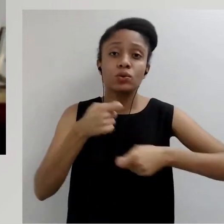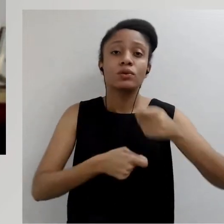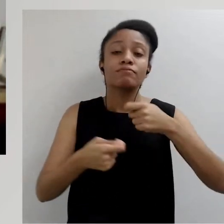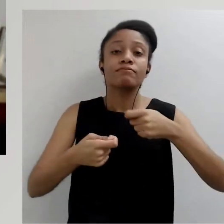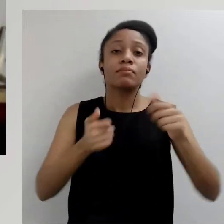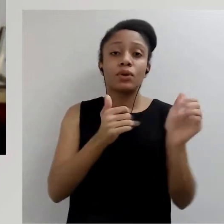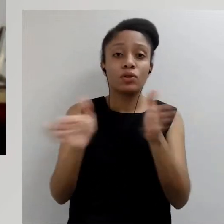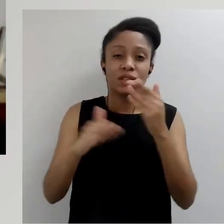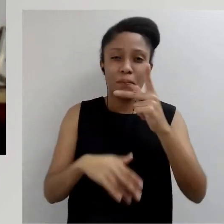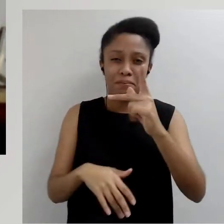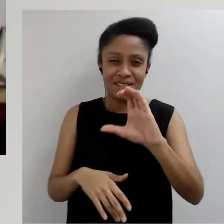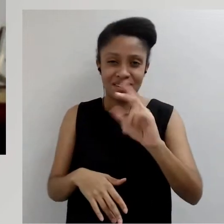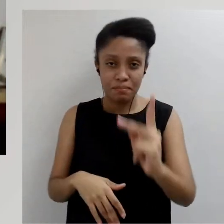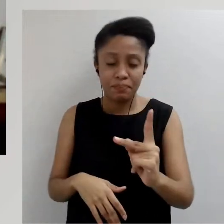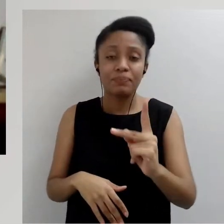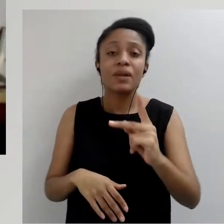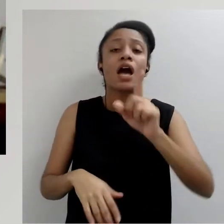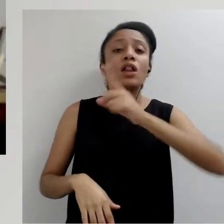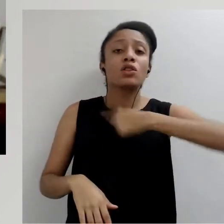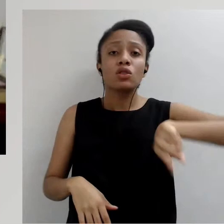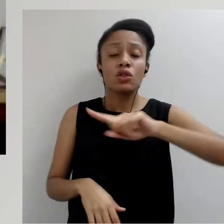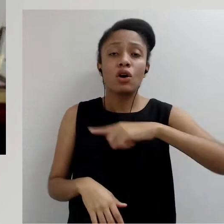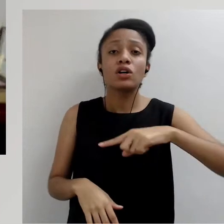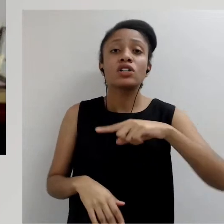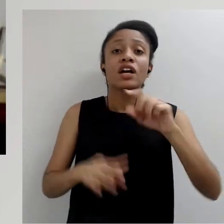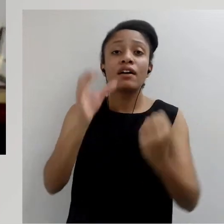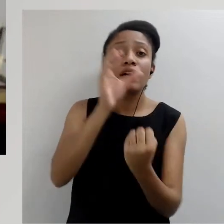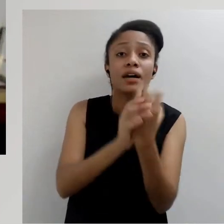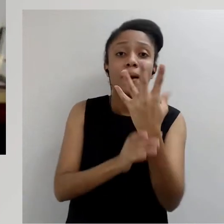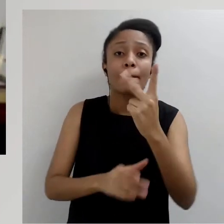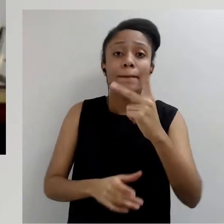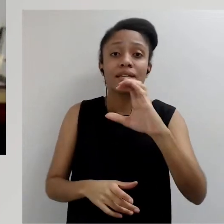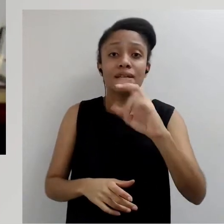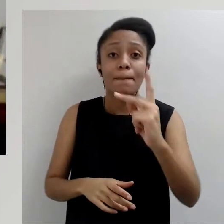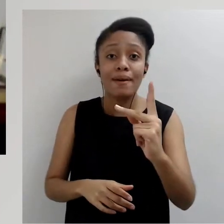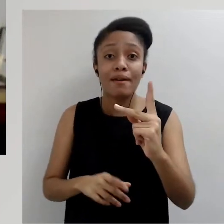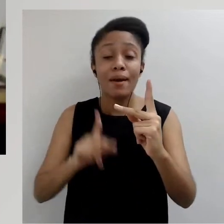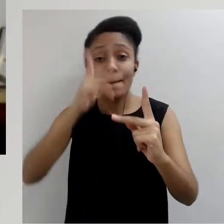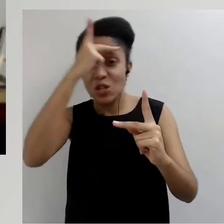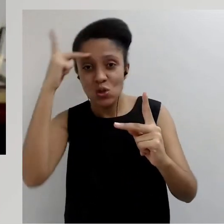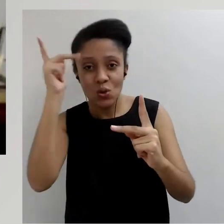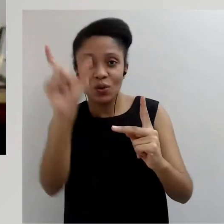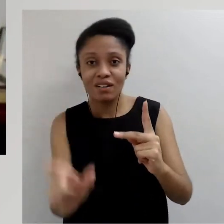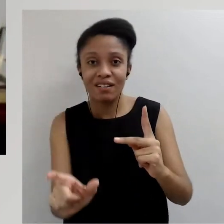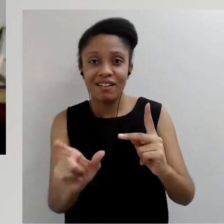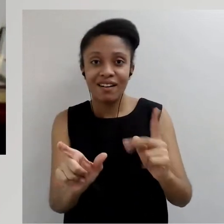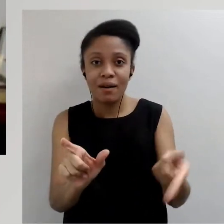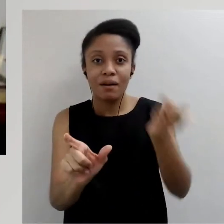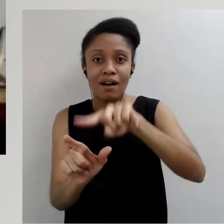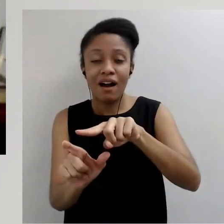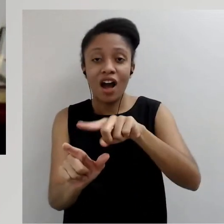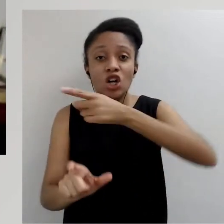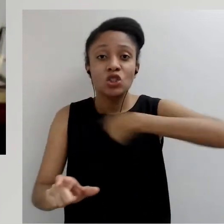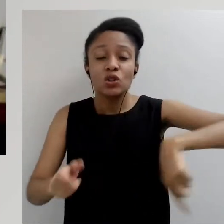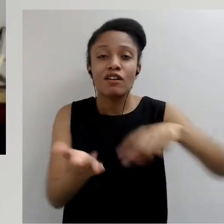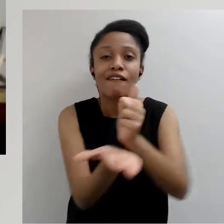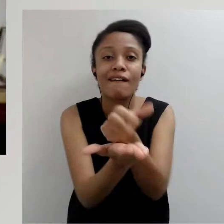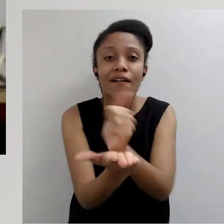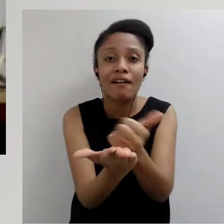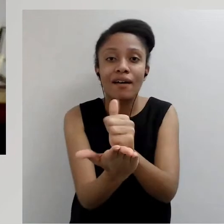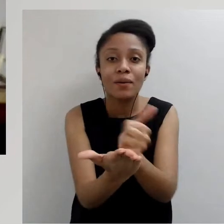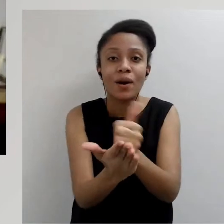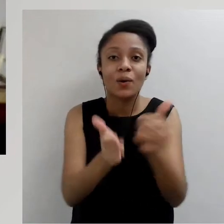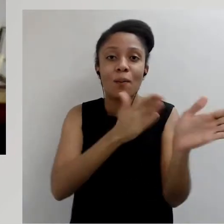production control. So in the company, we created the planning and control of people, of